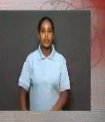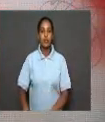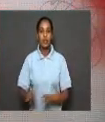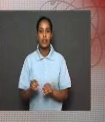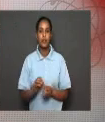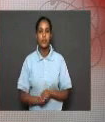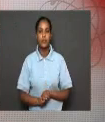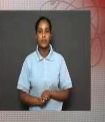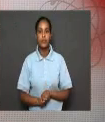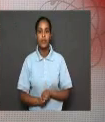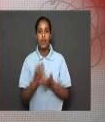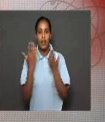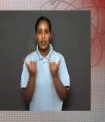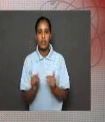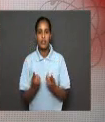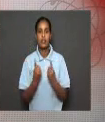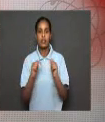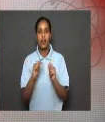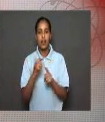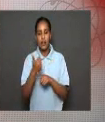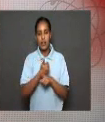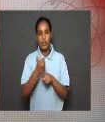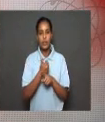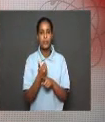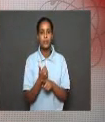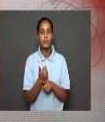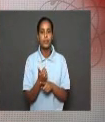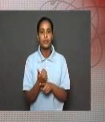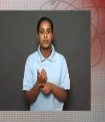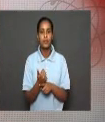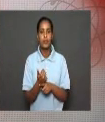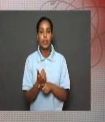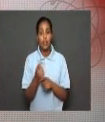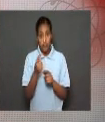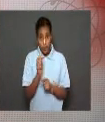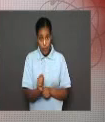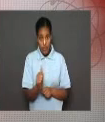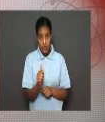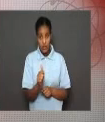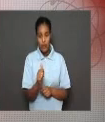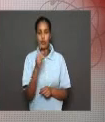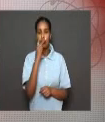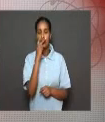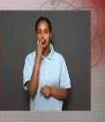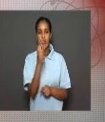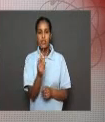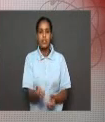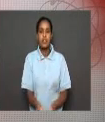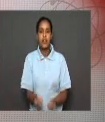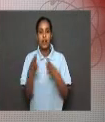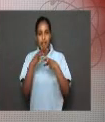Students, let us try an activity. In a moment, you will see